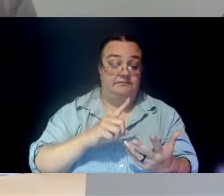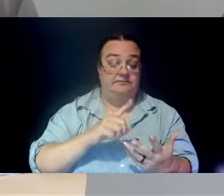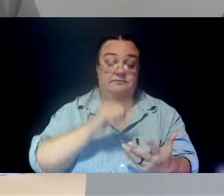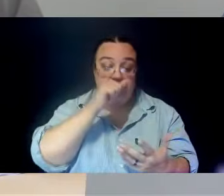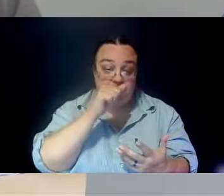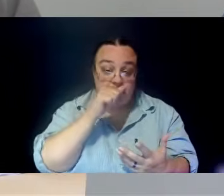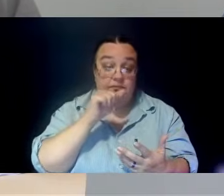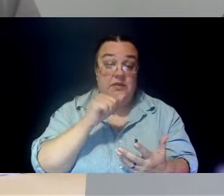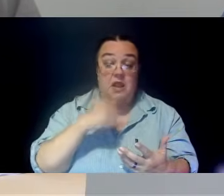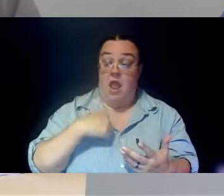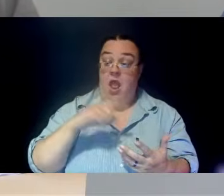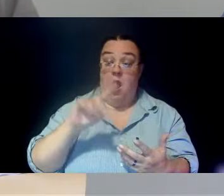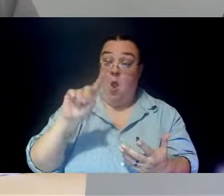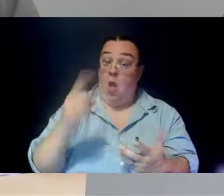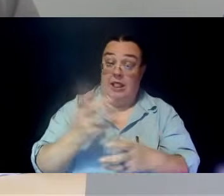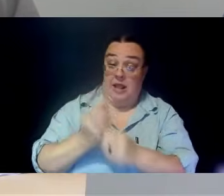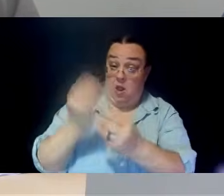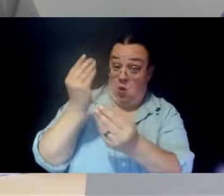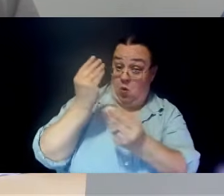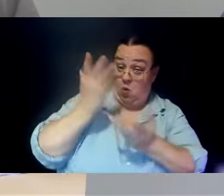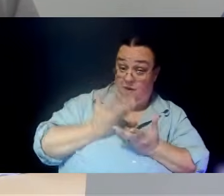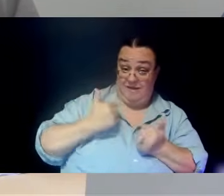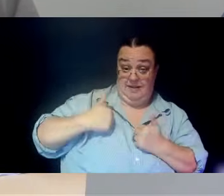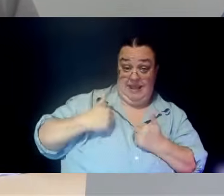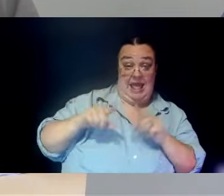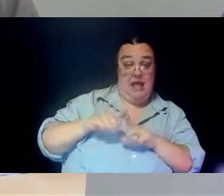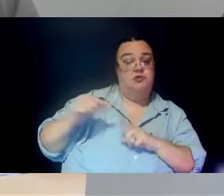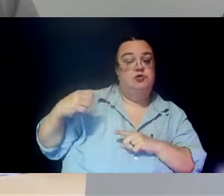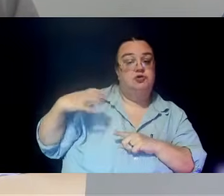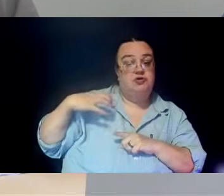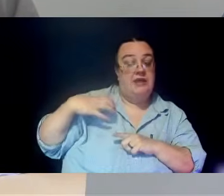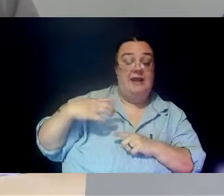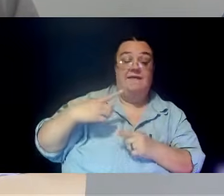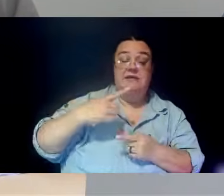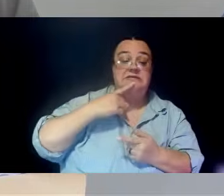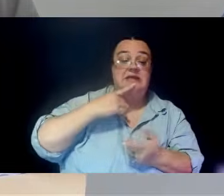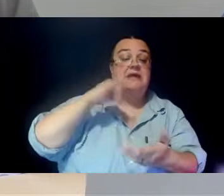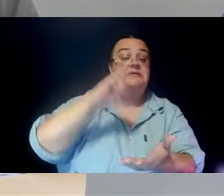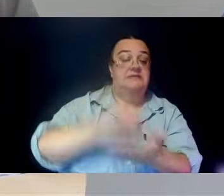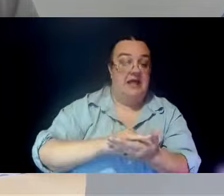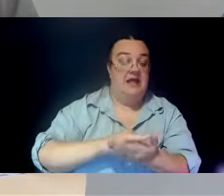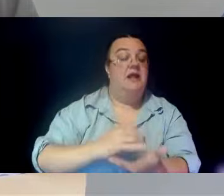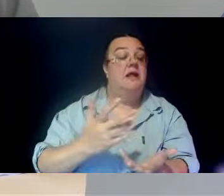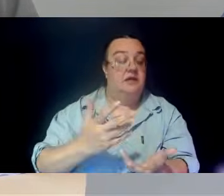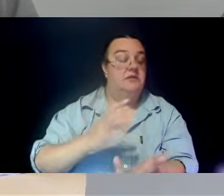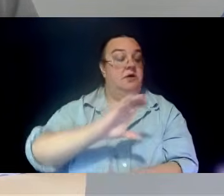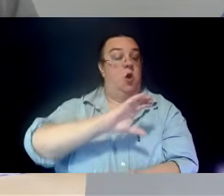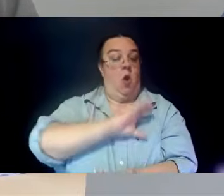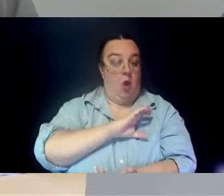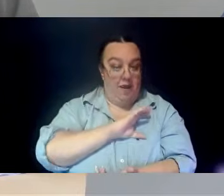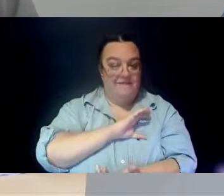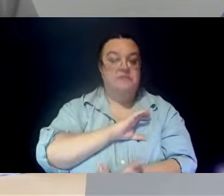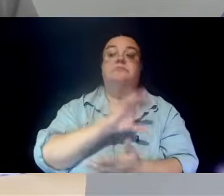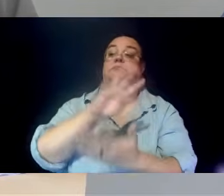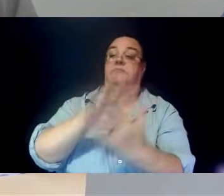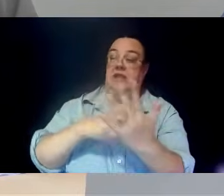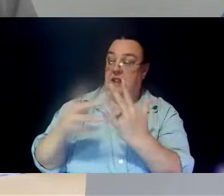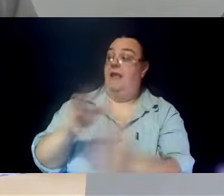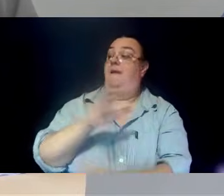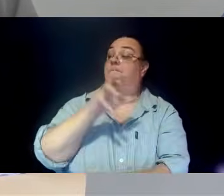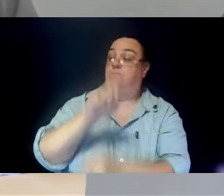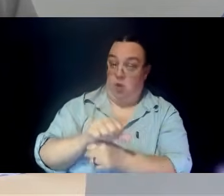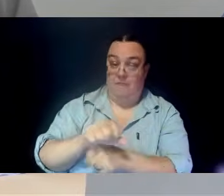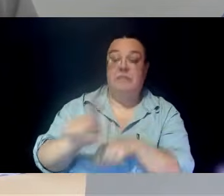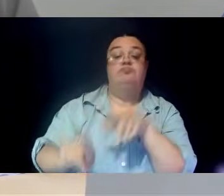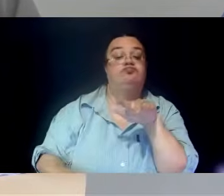notification that I get back as the chief of police is that the officers made the appointment as it was scheduled, and